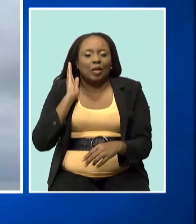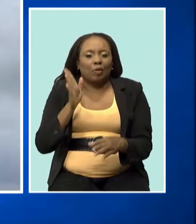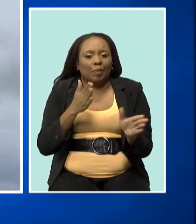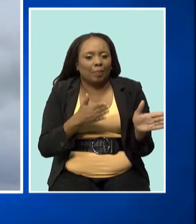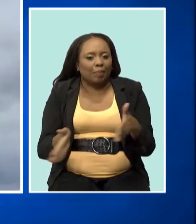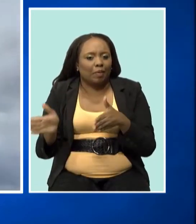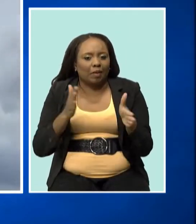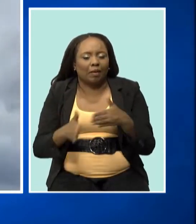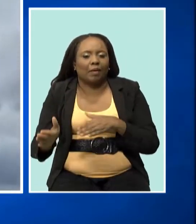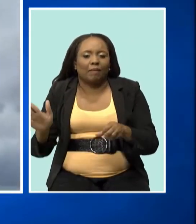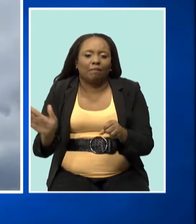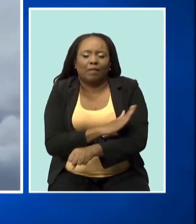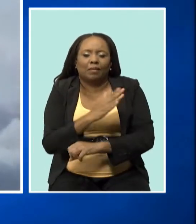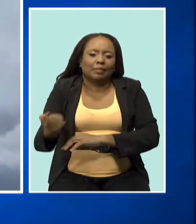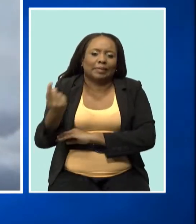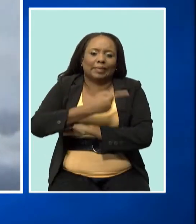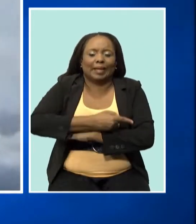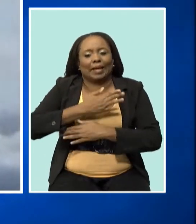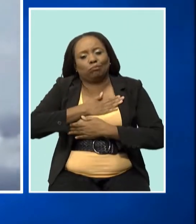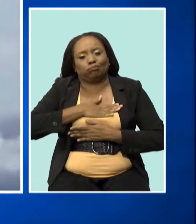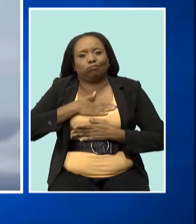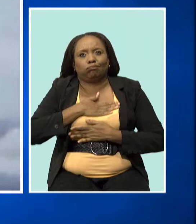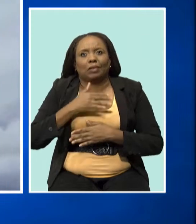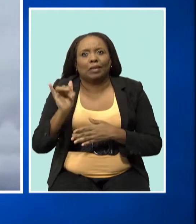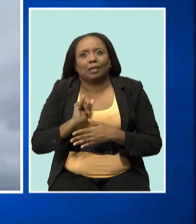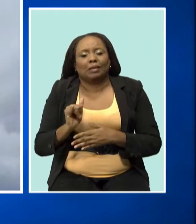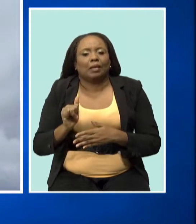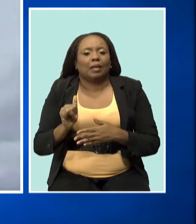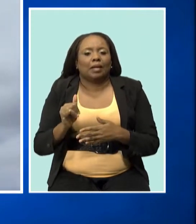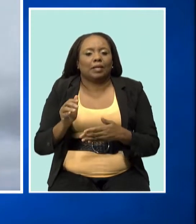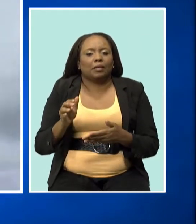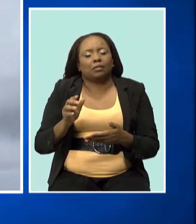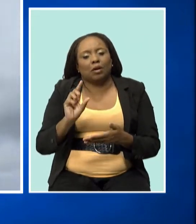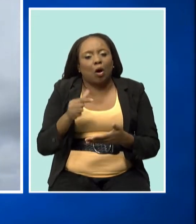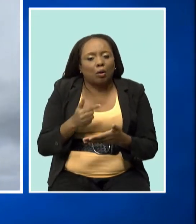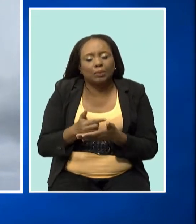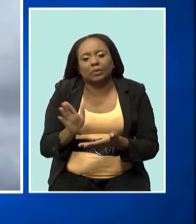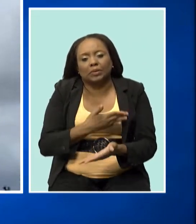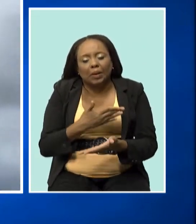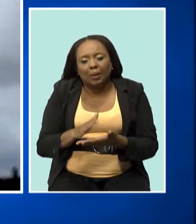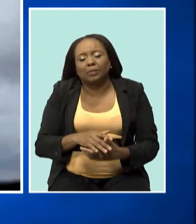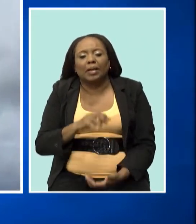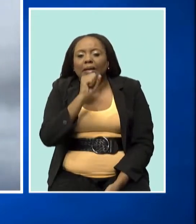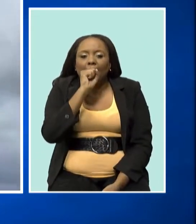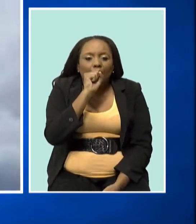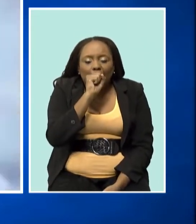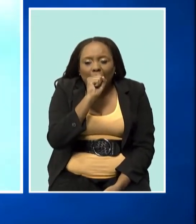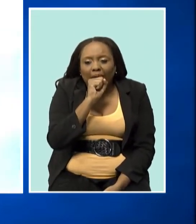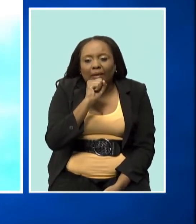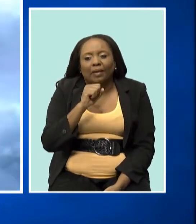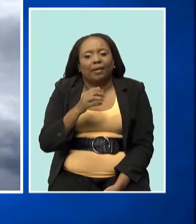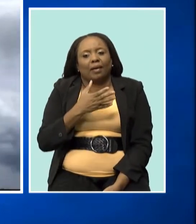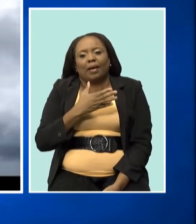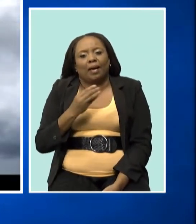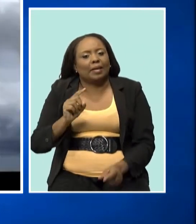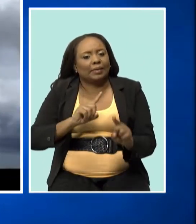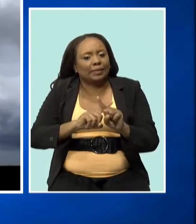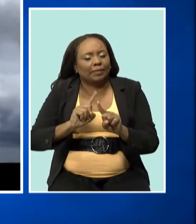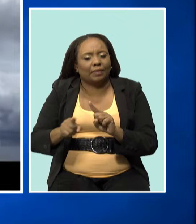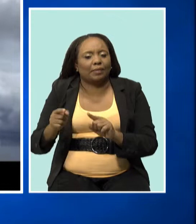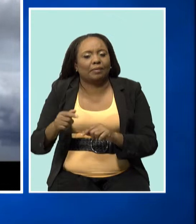15 feet and 22 feet. But as I say that to you now, and we actually start to construct these things,